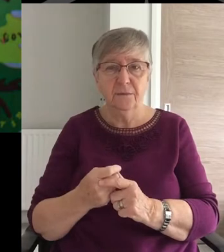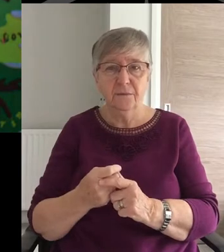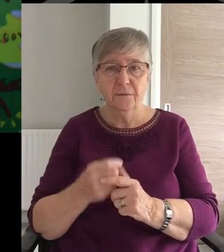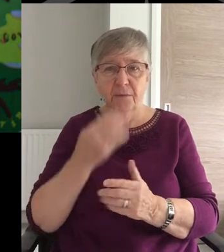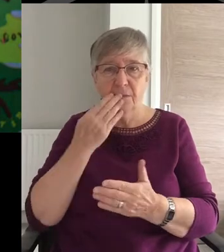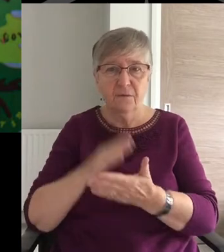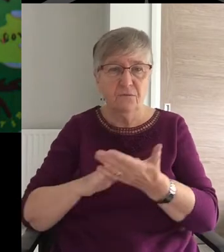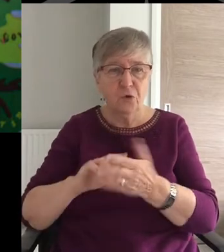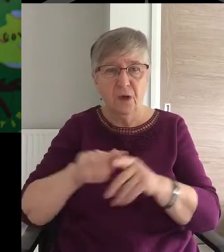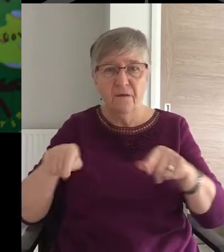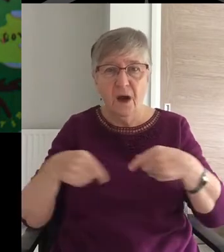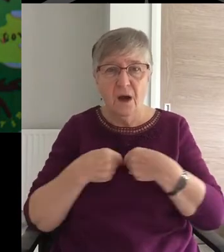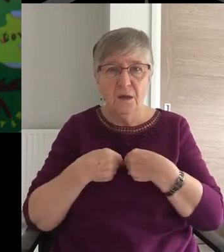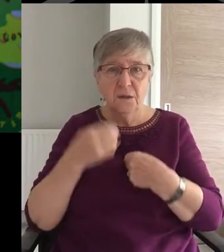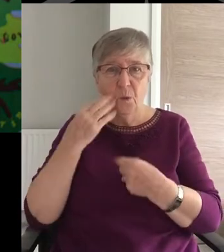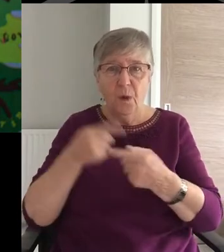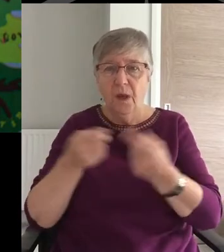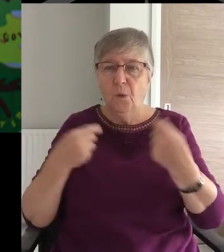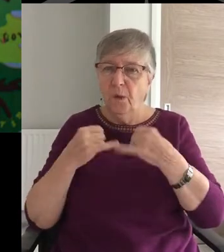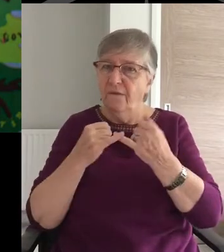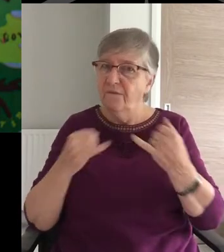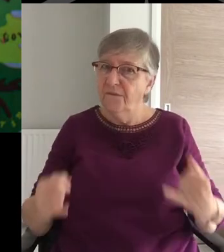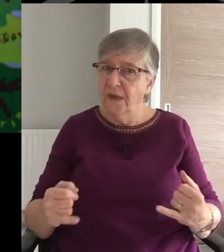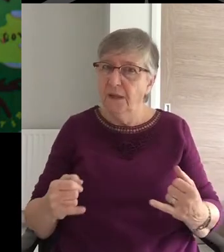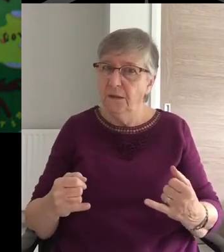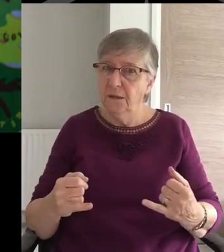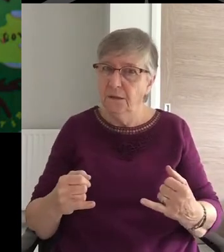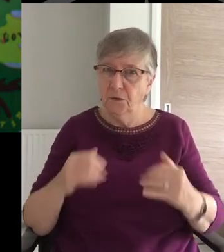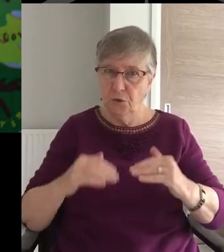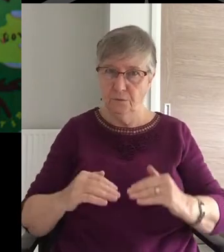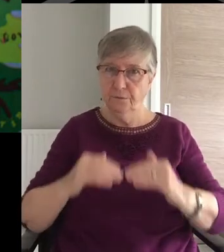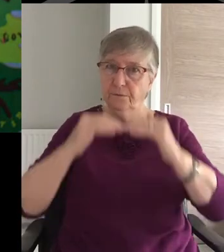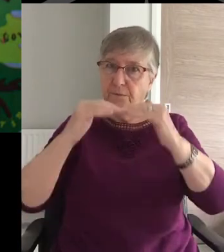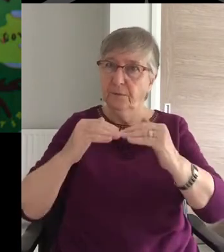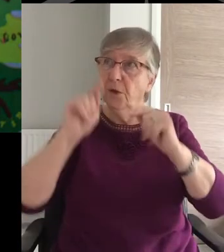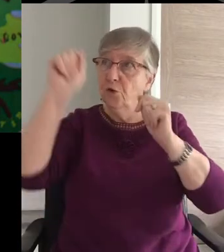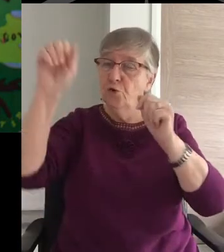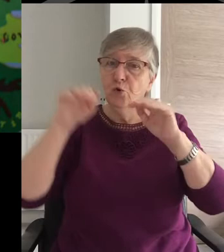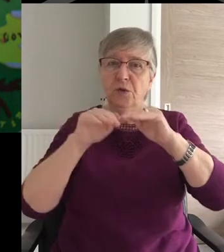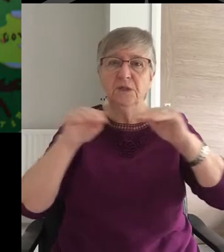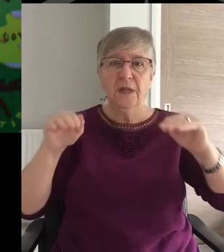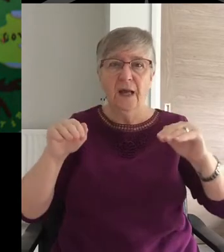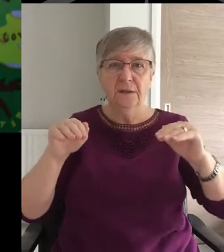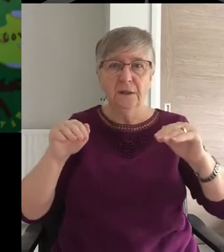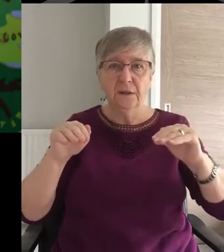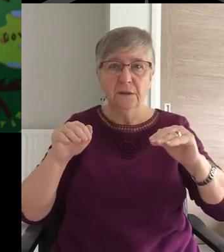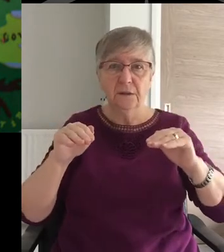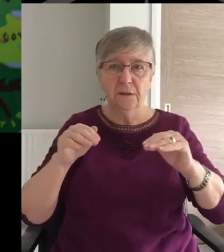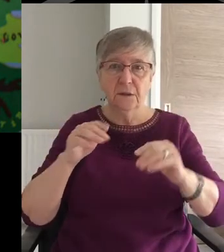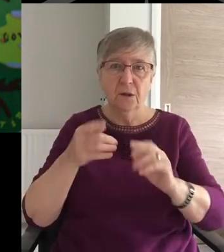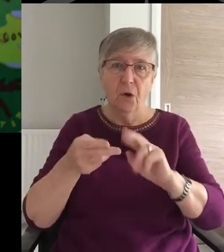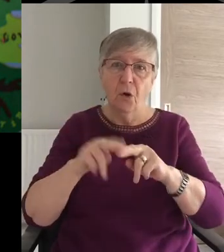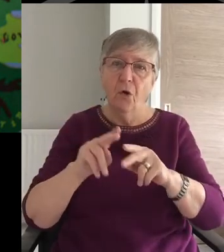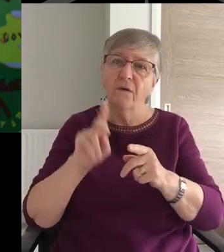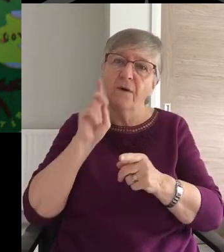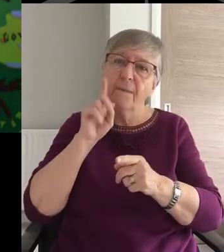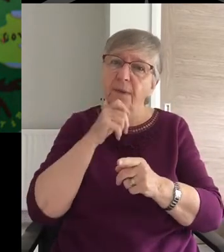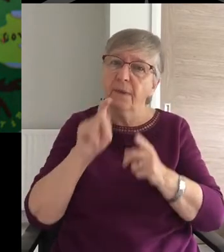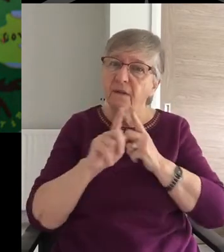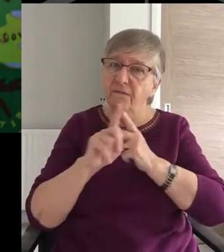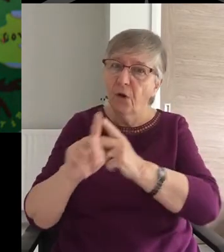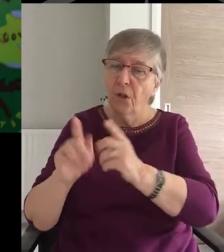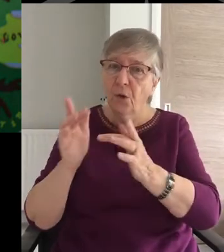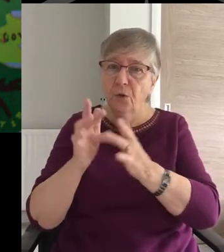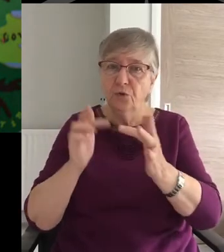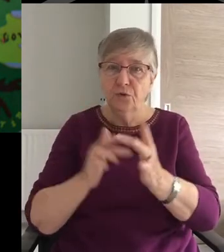Forgive us for when we have failed to measure up to the standard expected of your disciples, and when